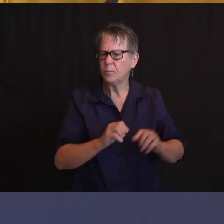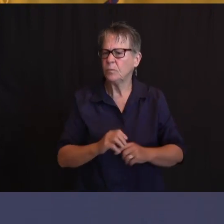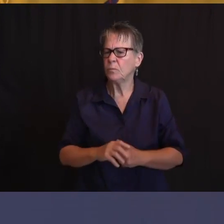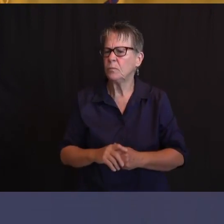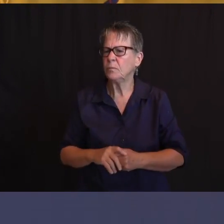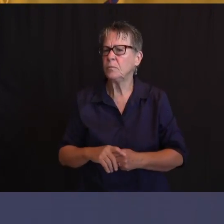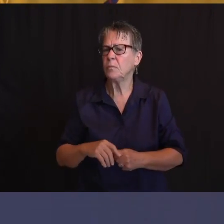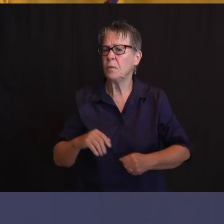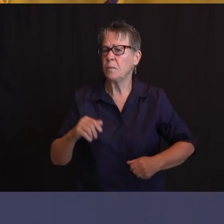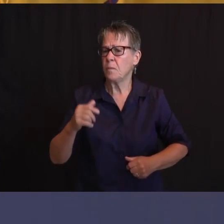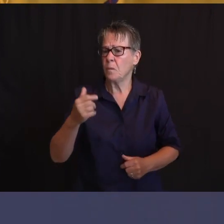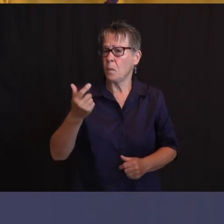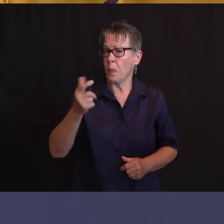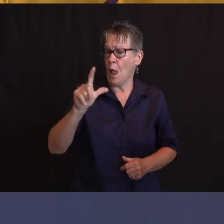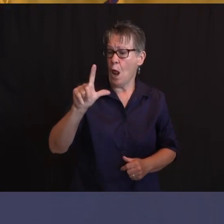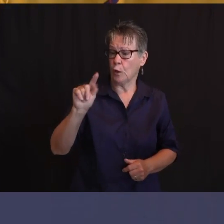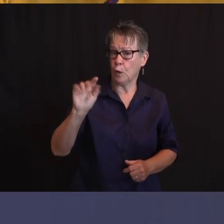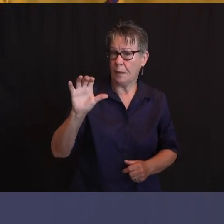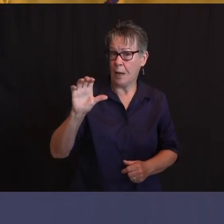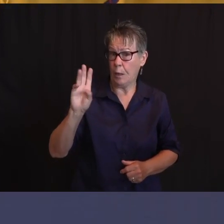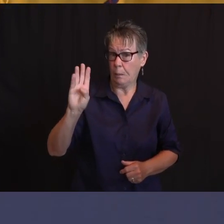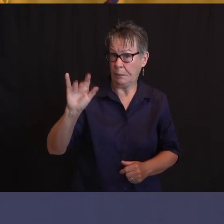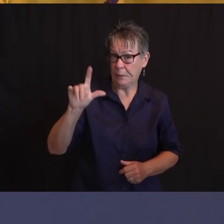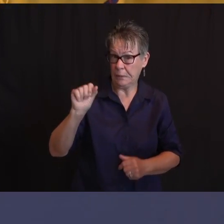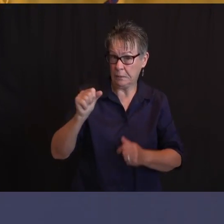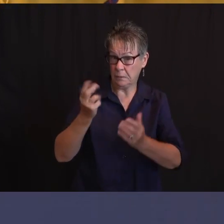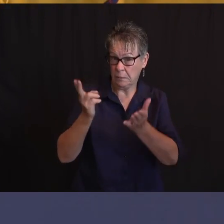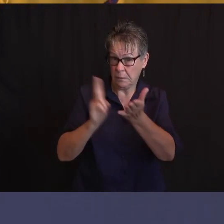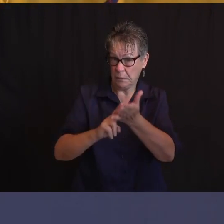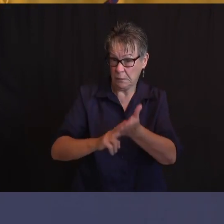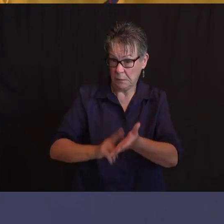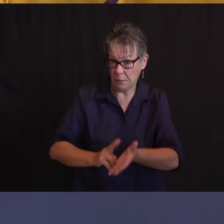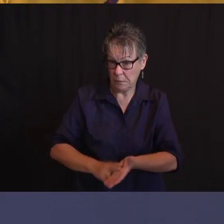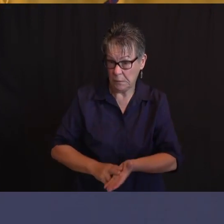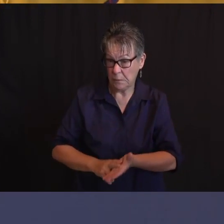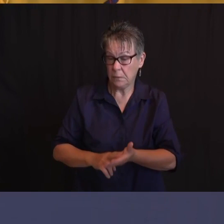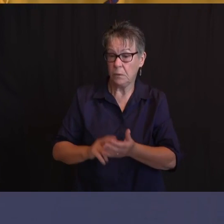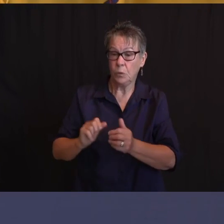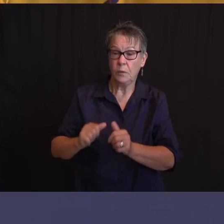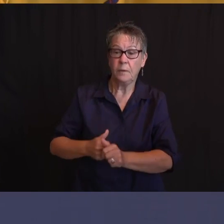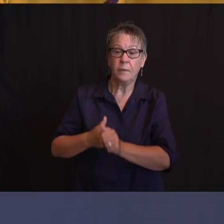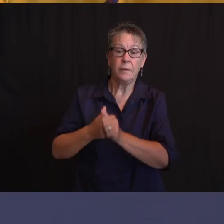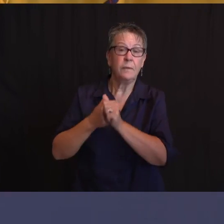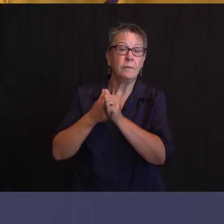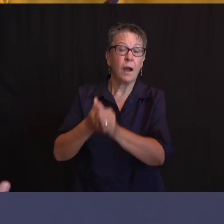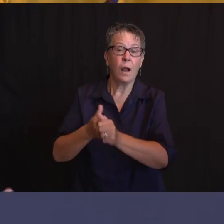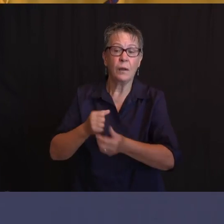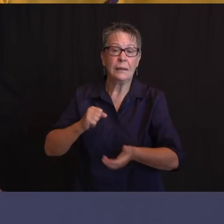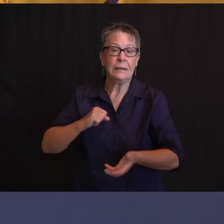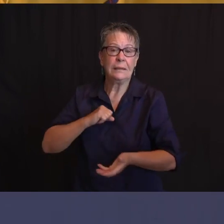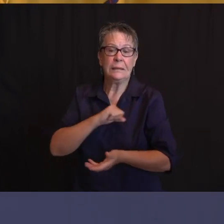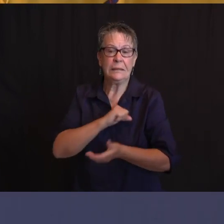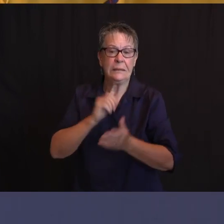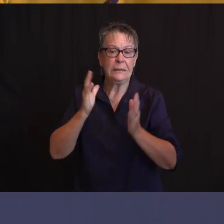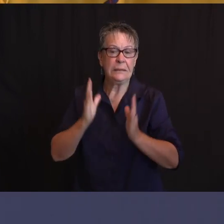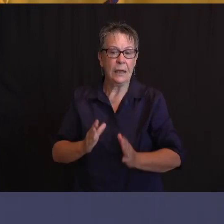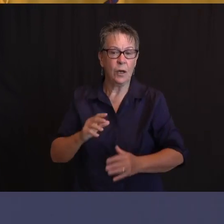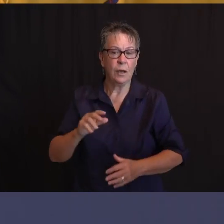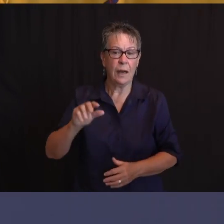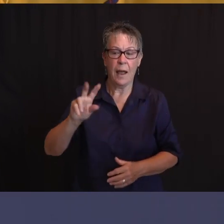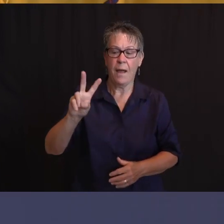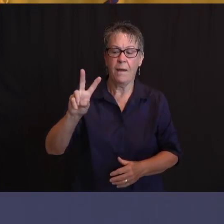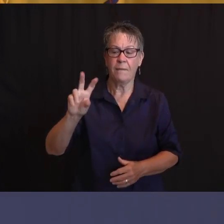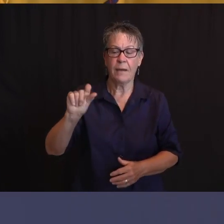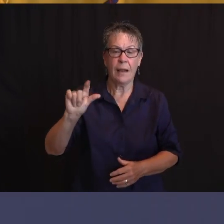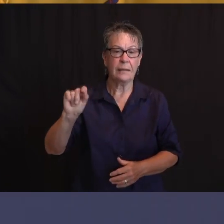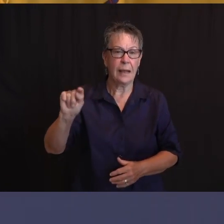been leading in the respective chambers, Senator Vitale in the Senate and Assemblywoman Valerie Veneri Huddle in the